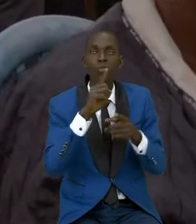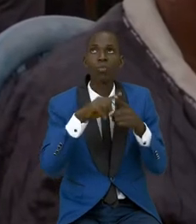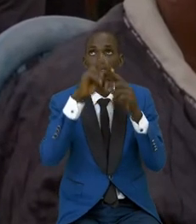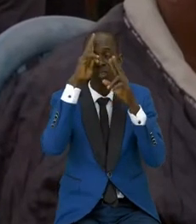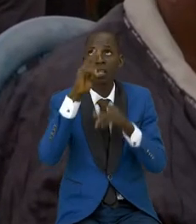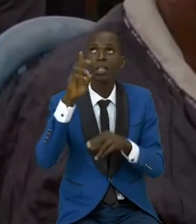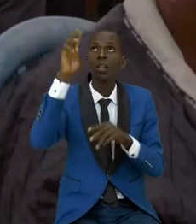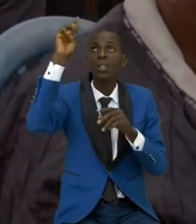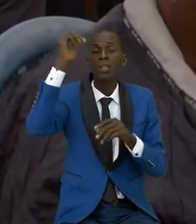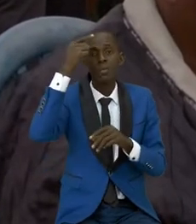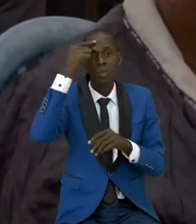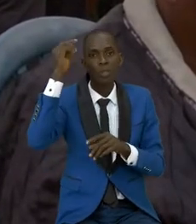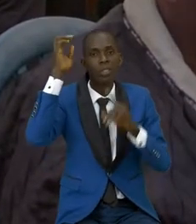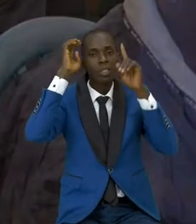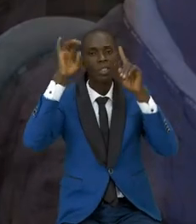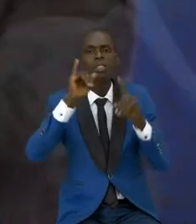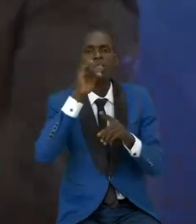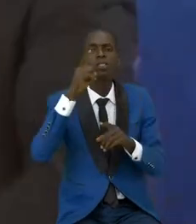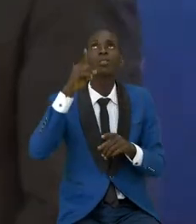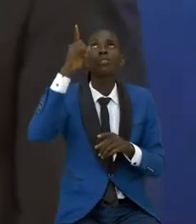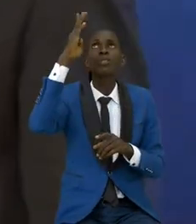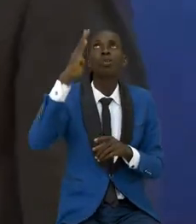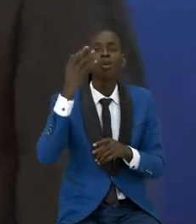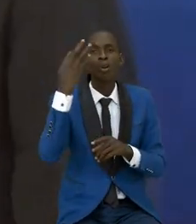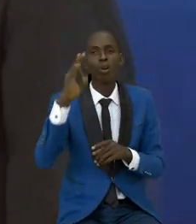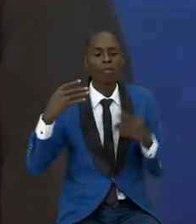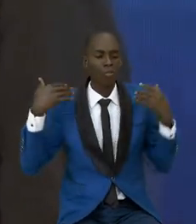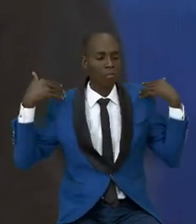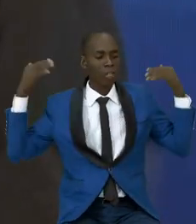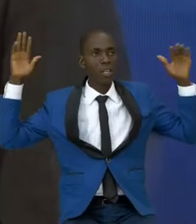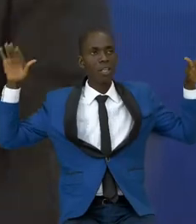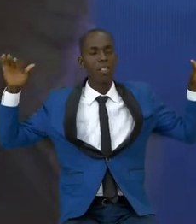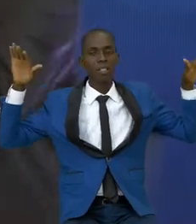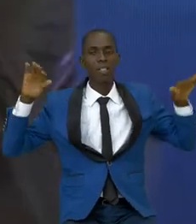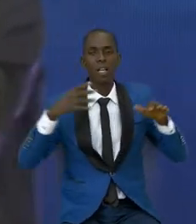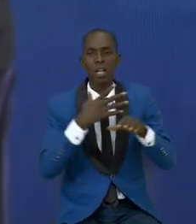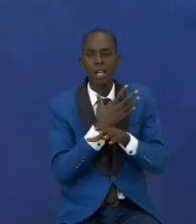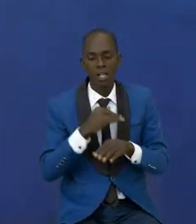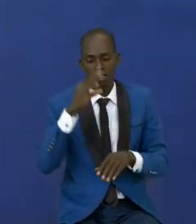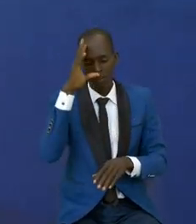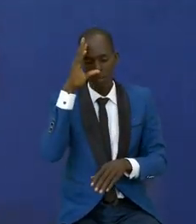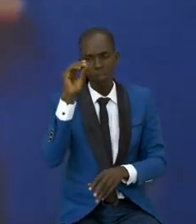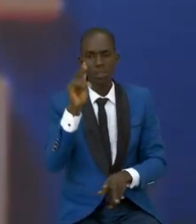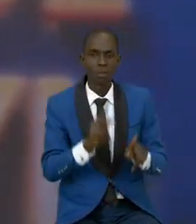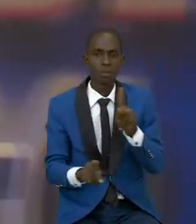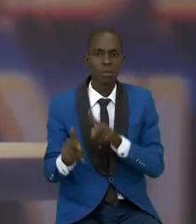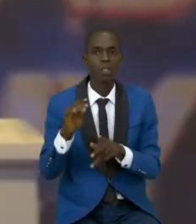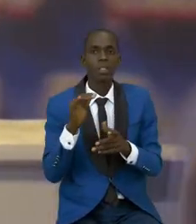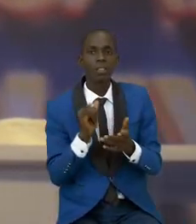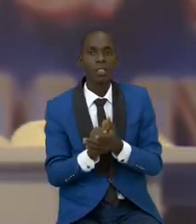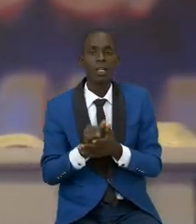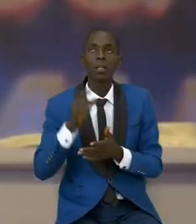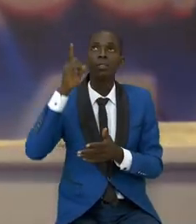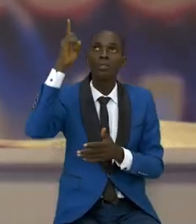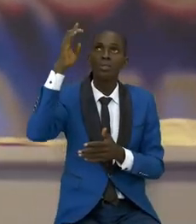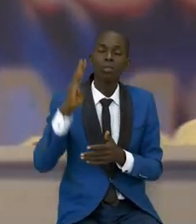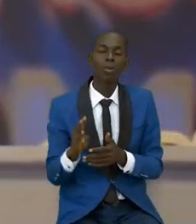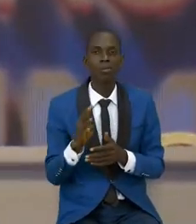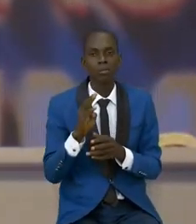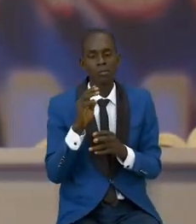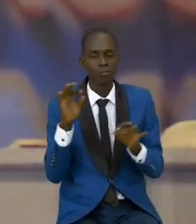God of angels and men, if the God of heaven and earth, that's God's priority. Number